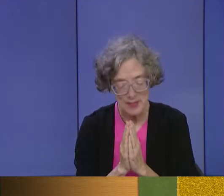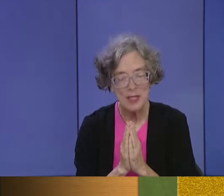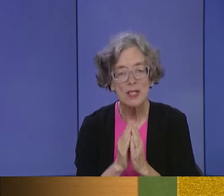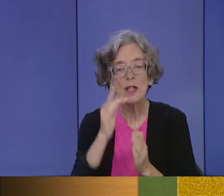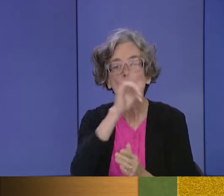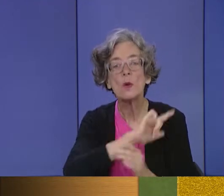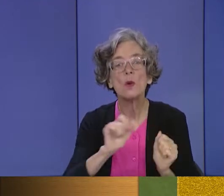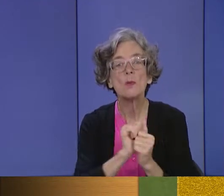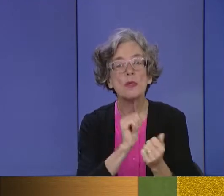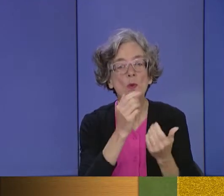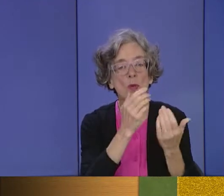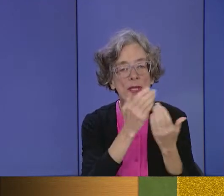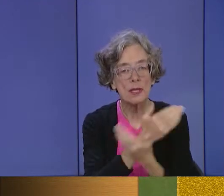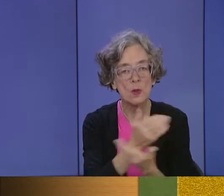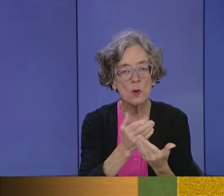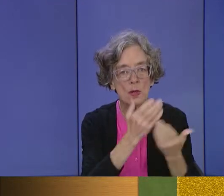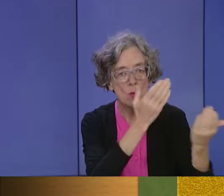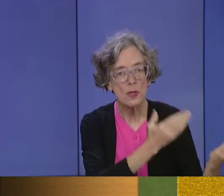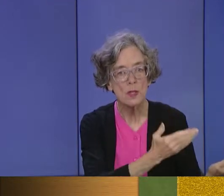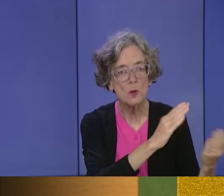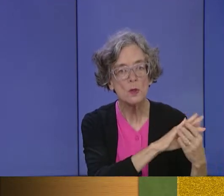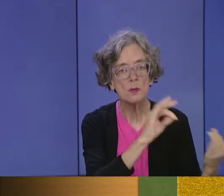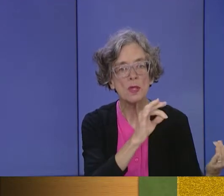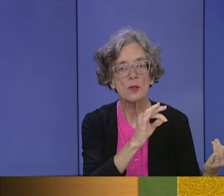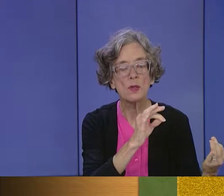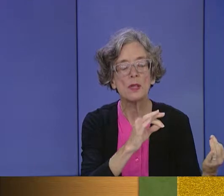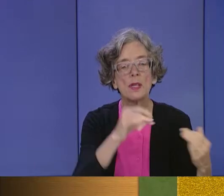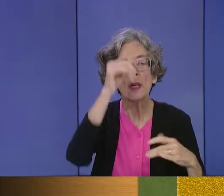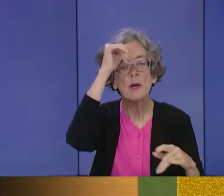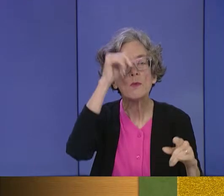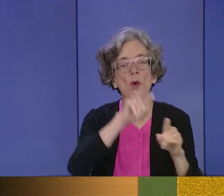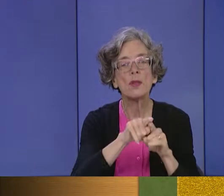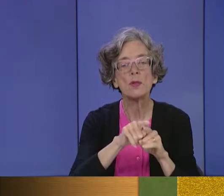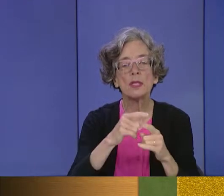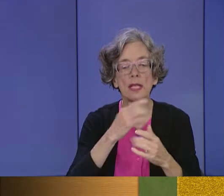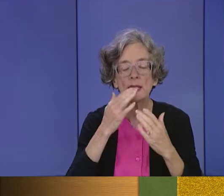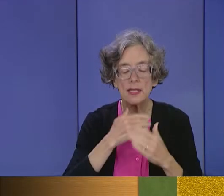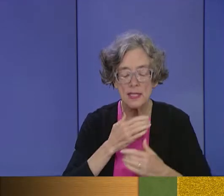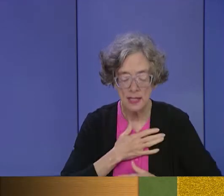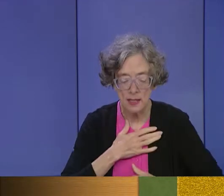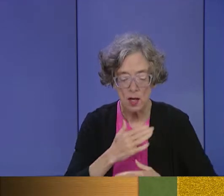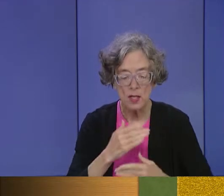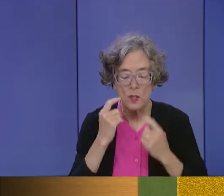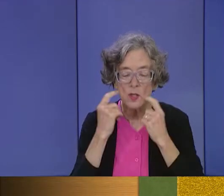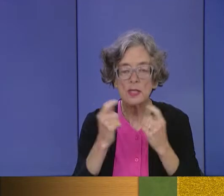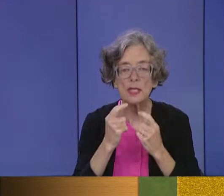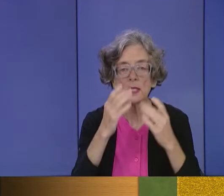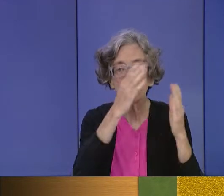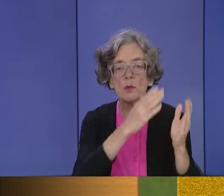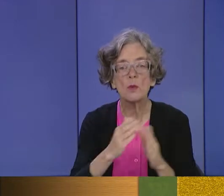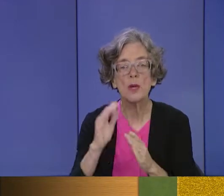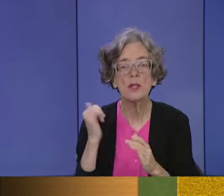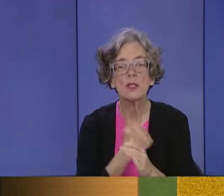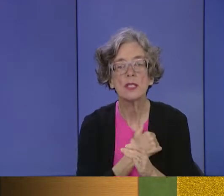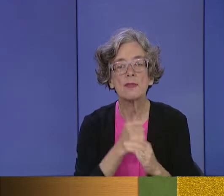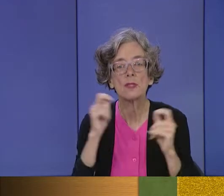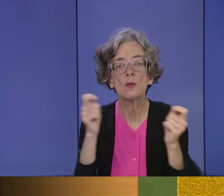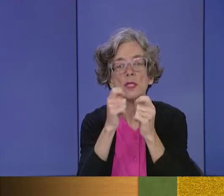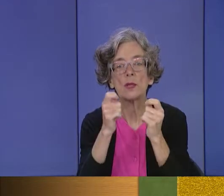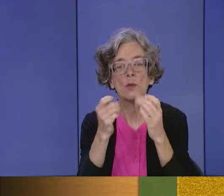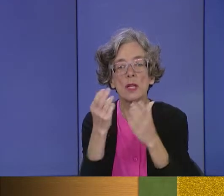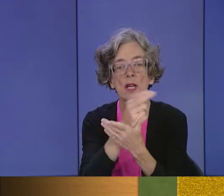The Lord be with you. And with your spirit. Brethren, let us acknowledge our sins and so prepare ourselves to celebrate